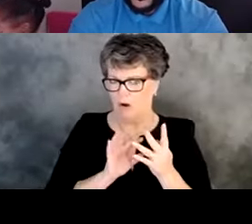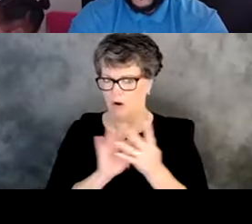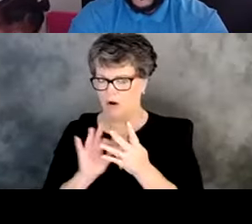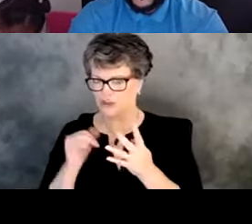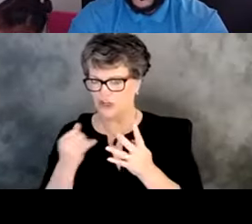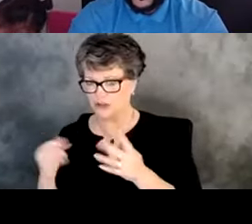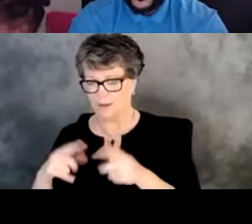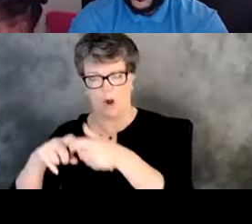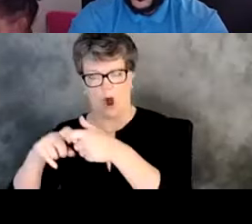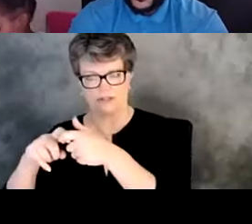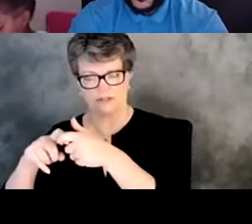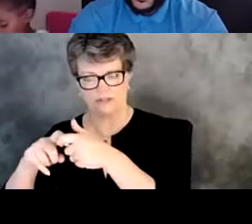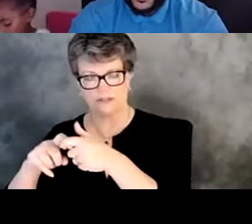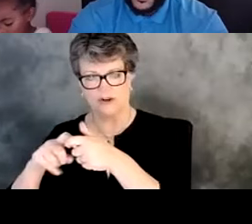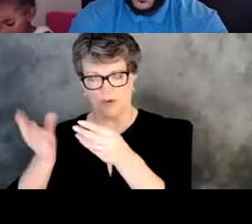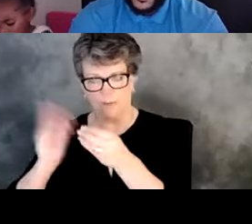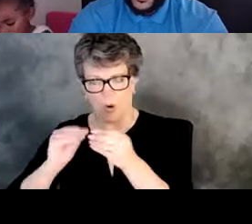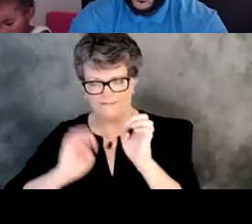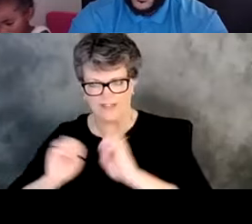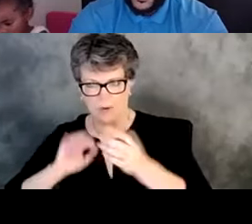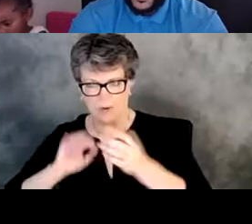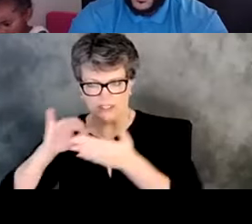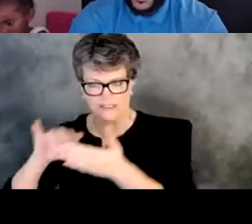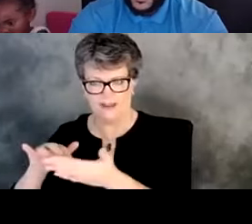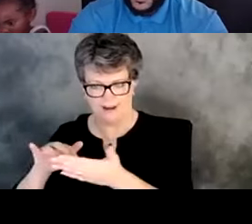to be a pause for further evaluation. So